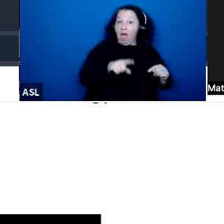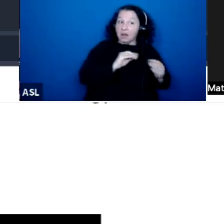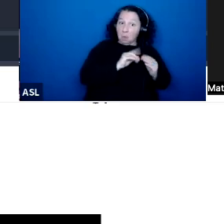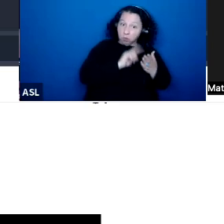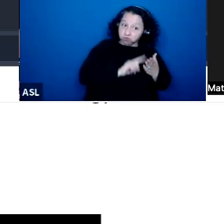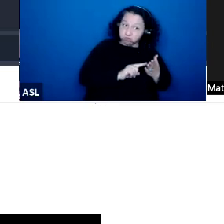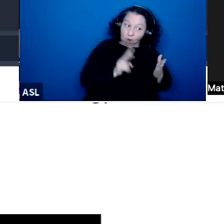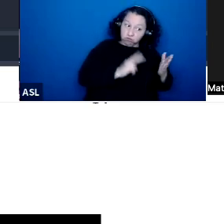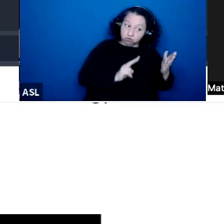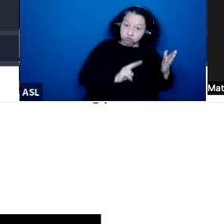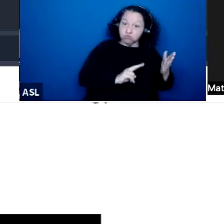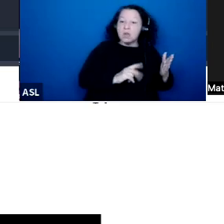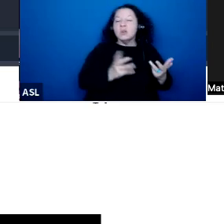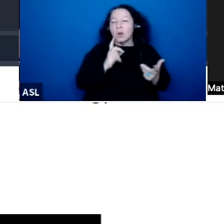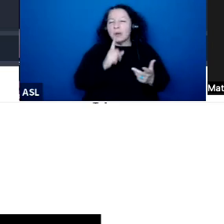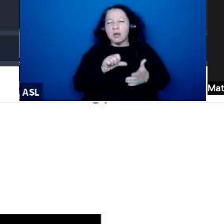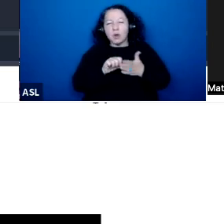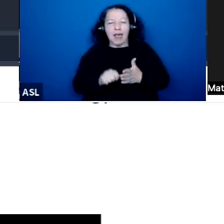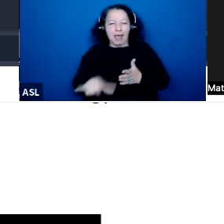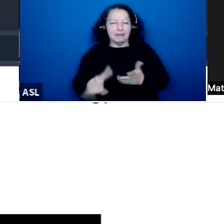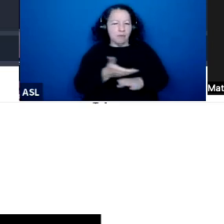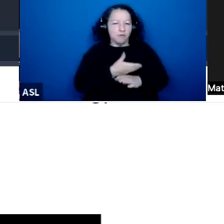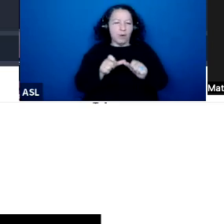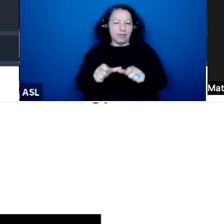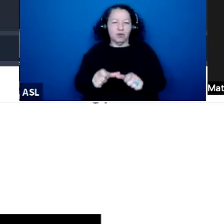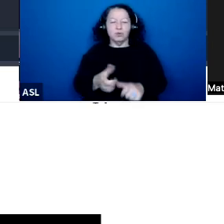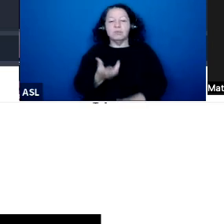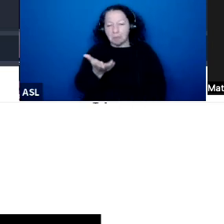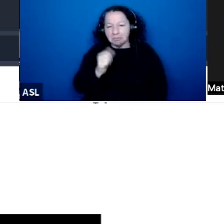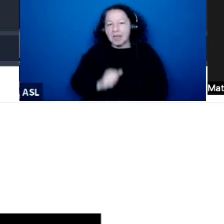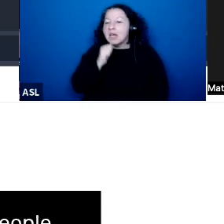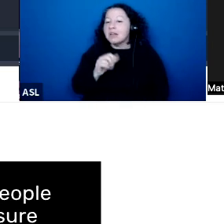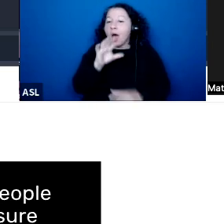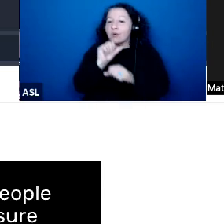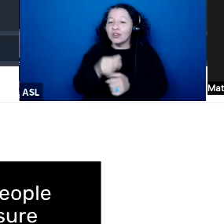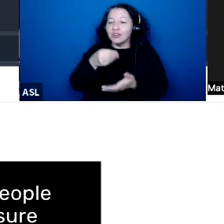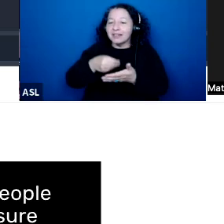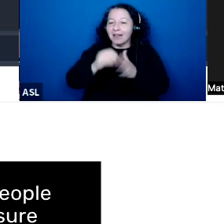just wanted to flag that before going on. And so non-traditional economies are things that are super